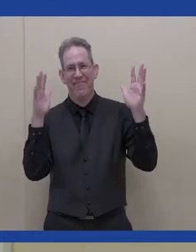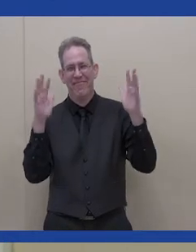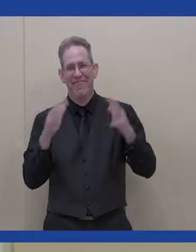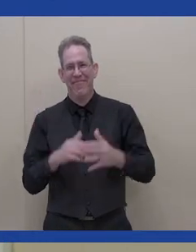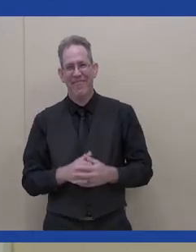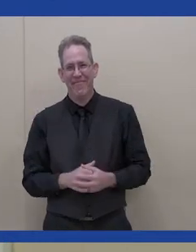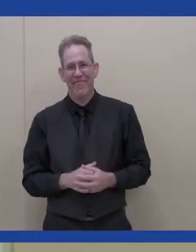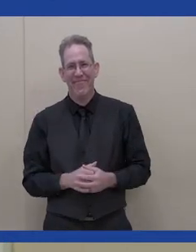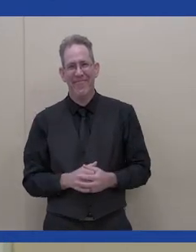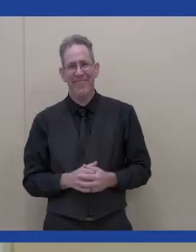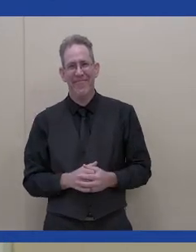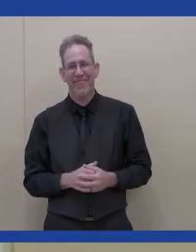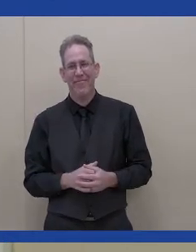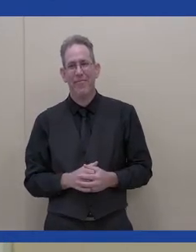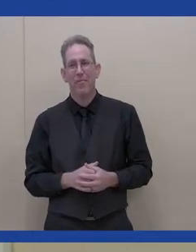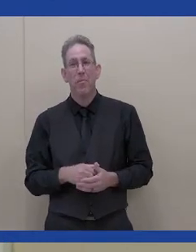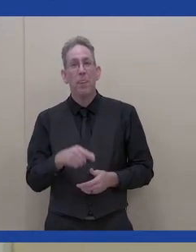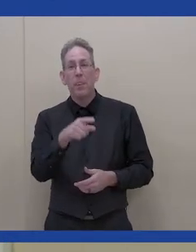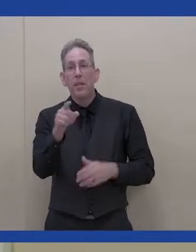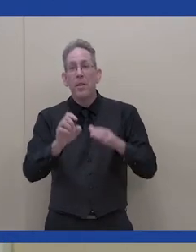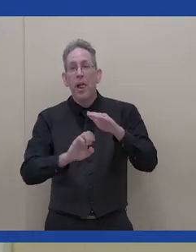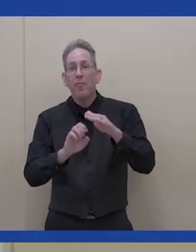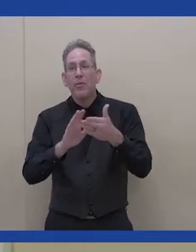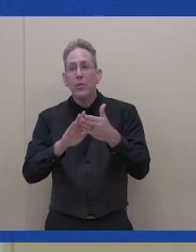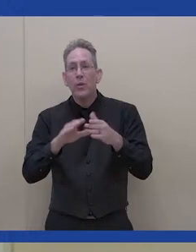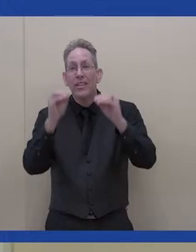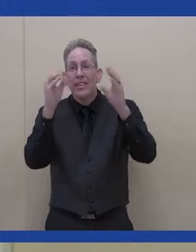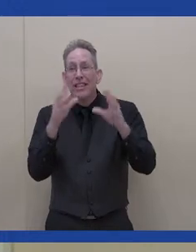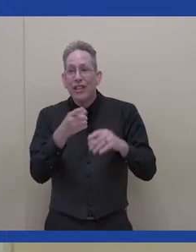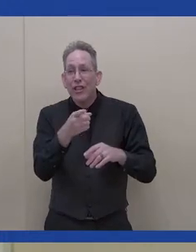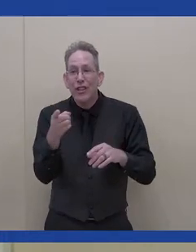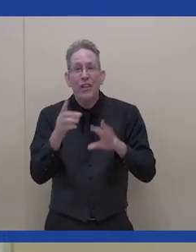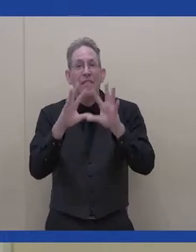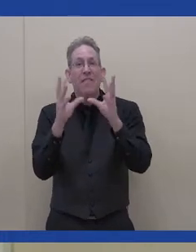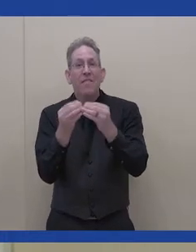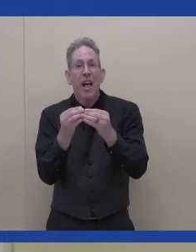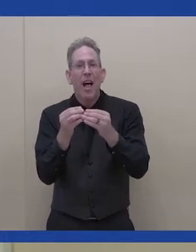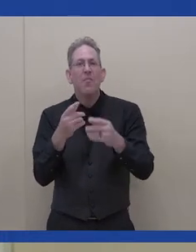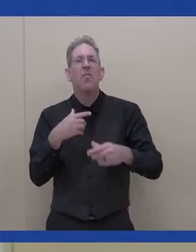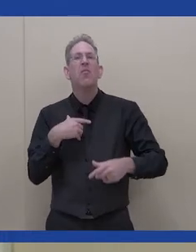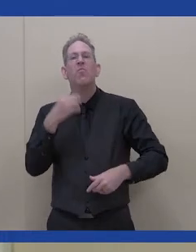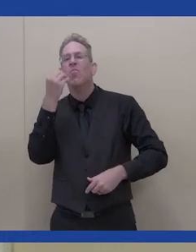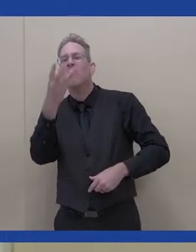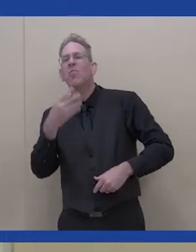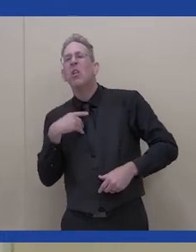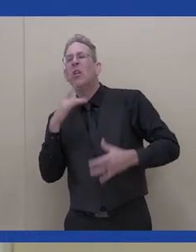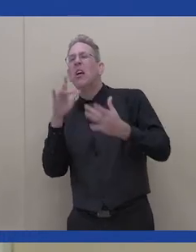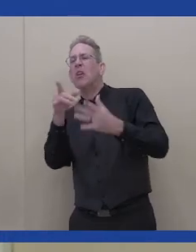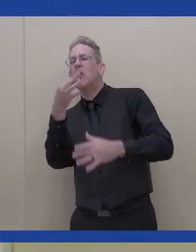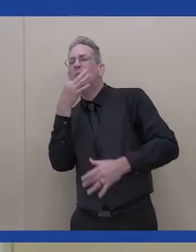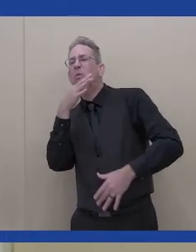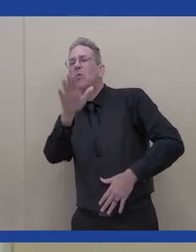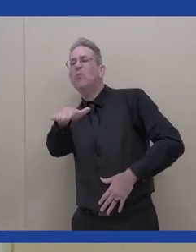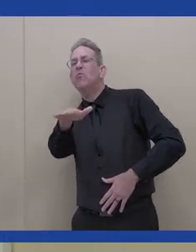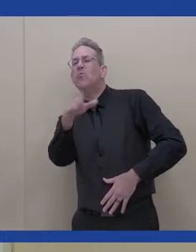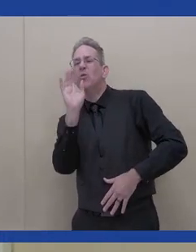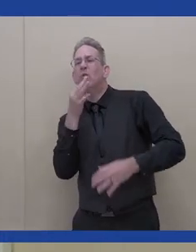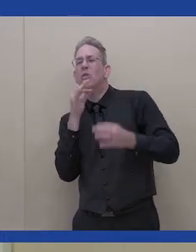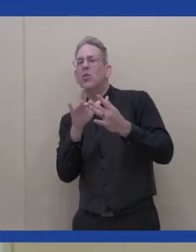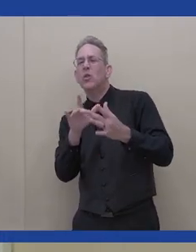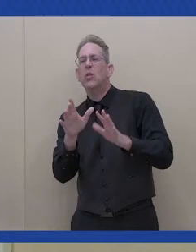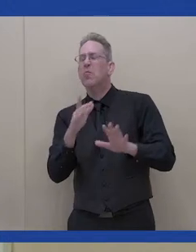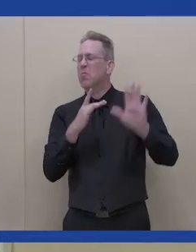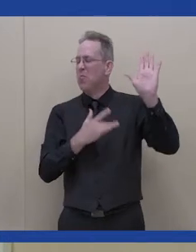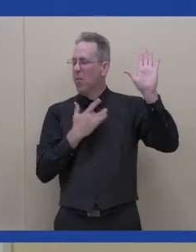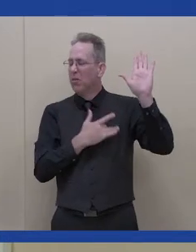So to all of you and your teachers and your families, I will be in touch very soon, okay? I promise. Because I have to make